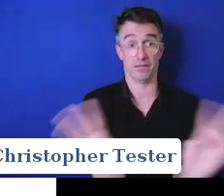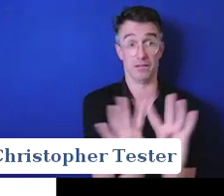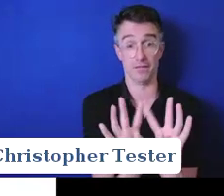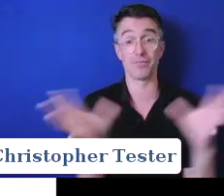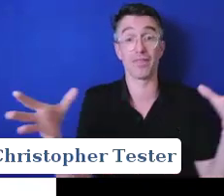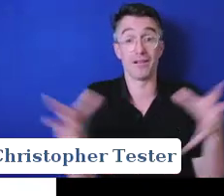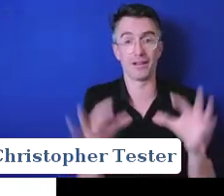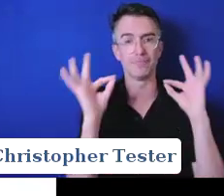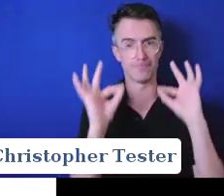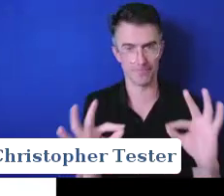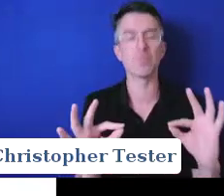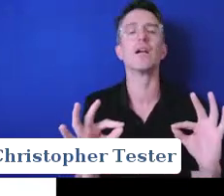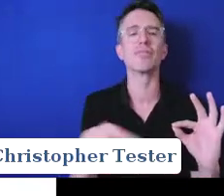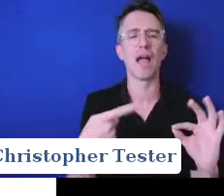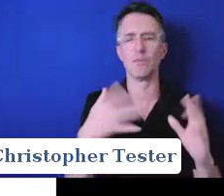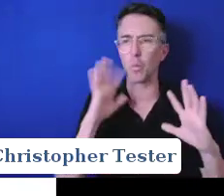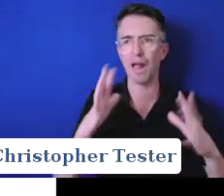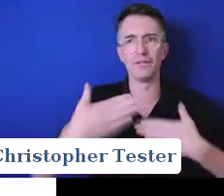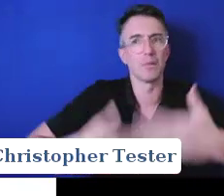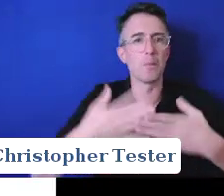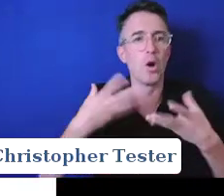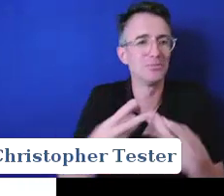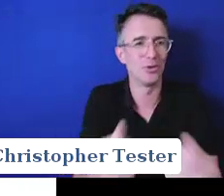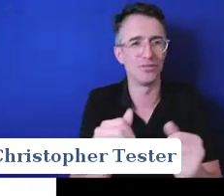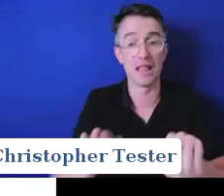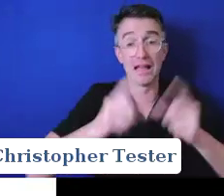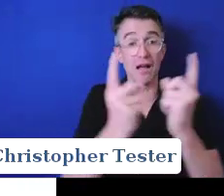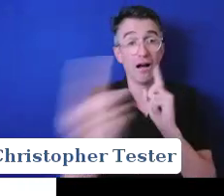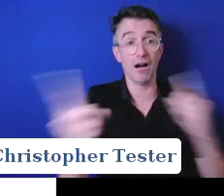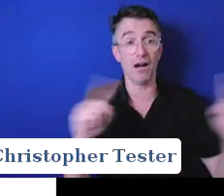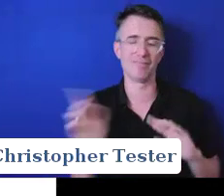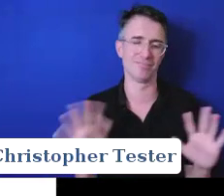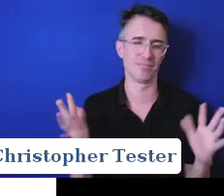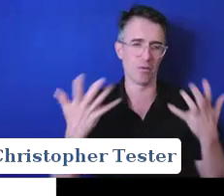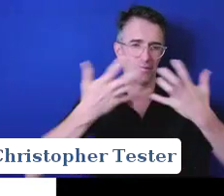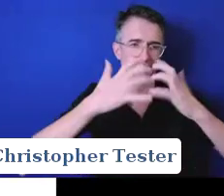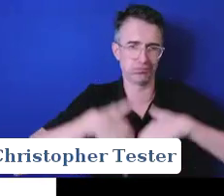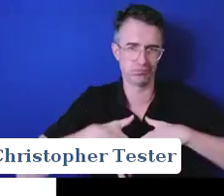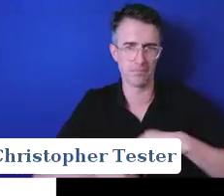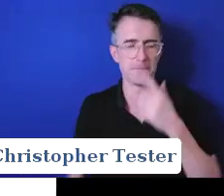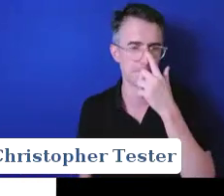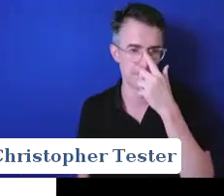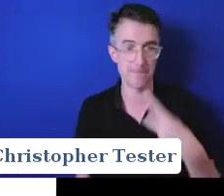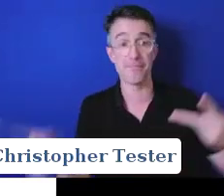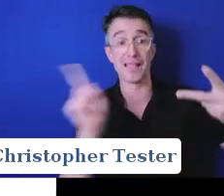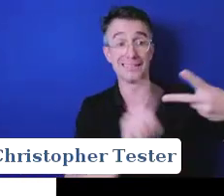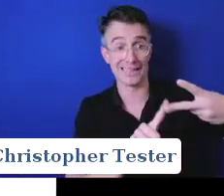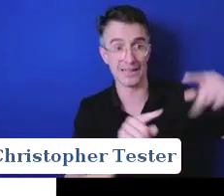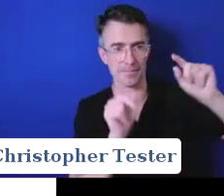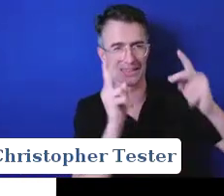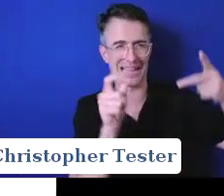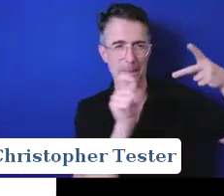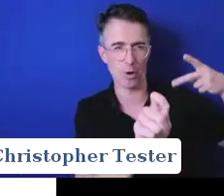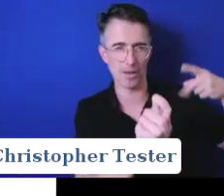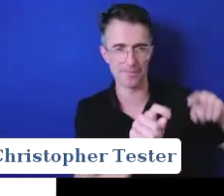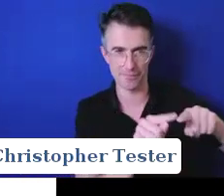country. And then also the strong partnerships among government entities, like ministries